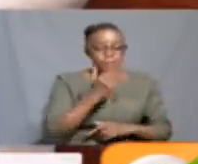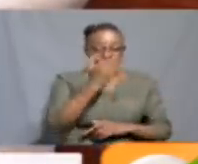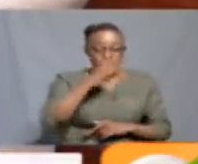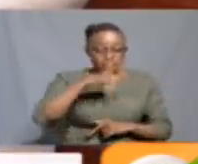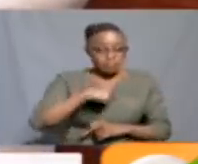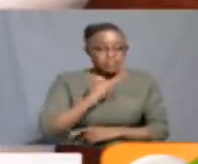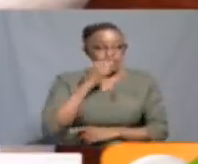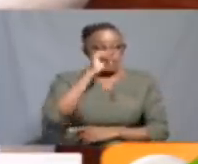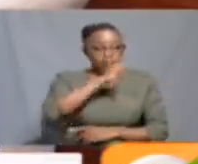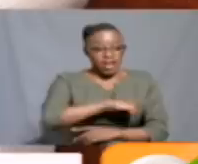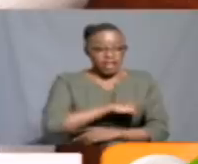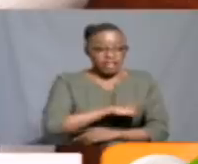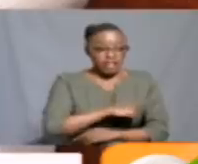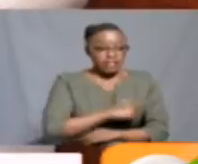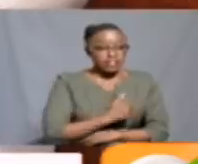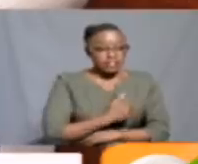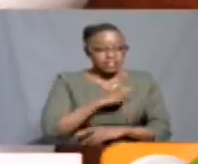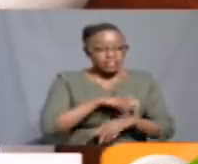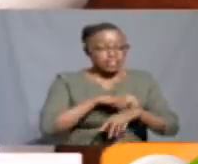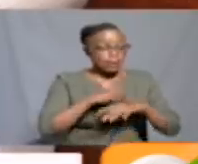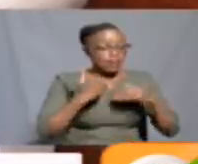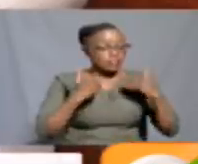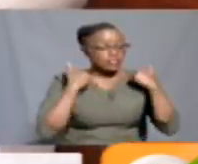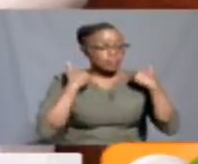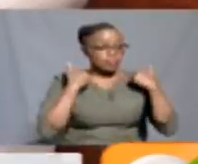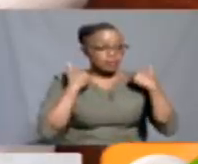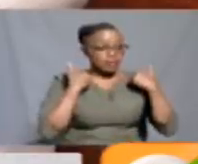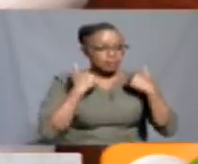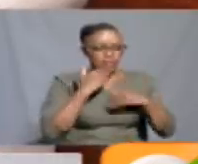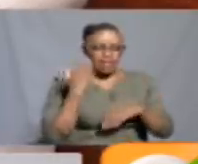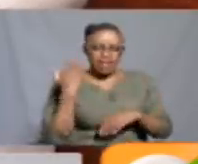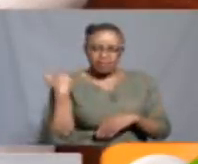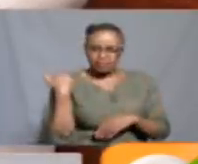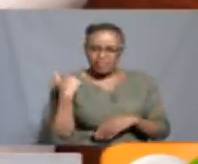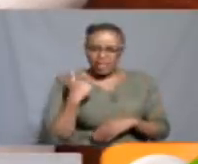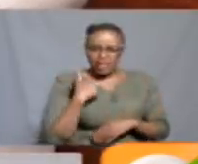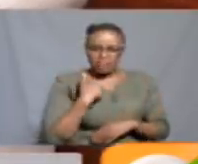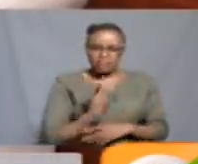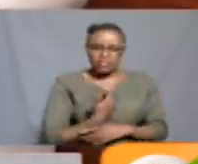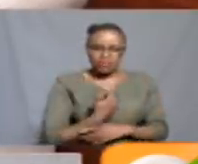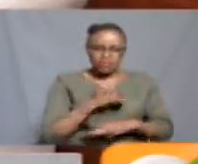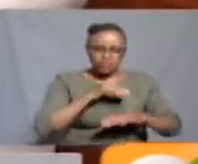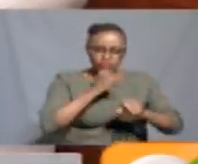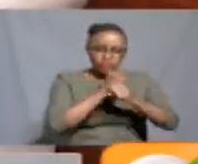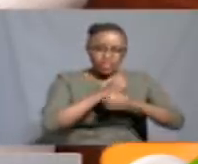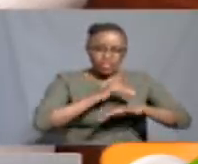myself. When I go to sleep, I ask myself, hey, have I done enough?